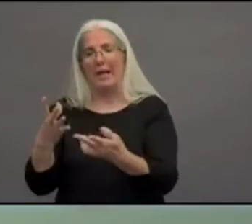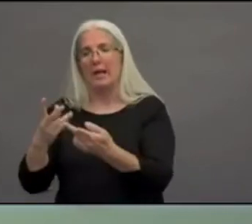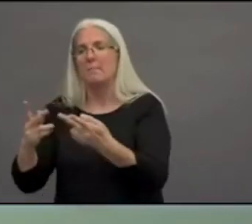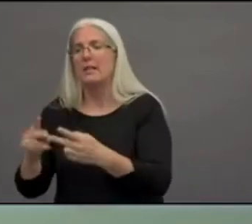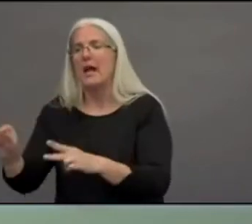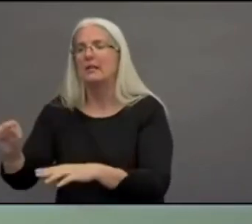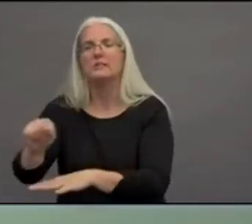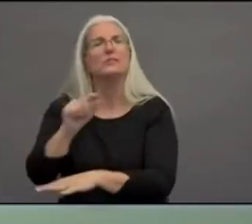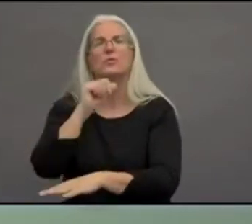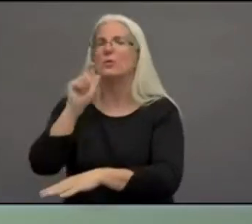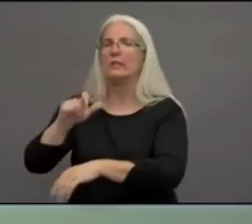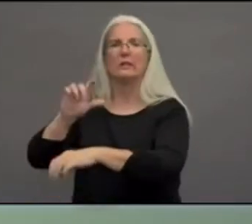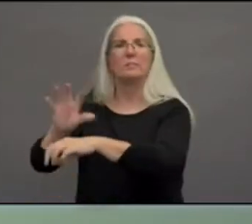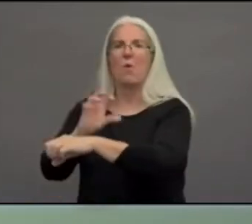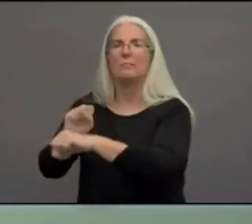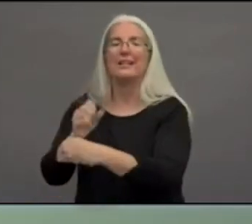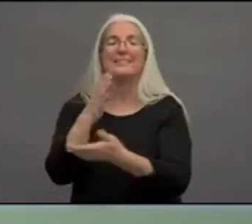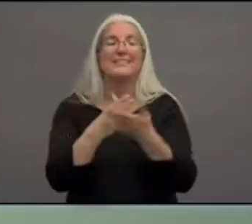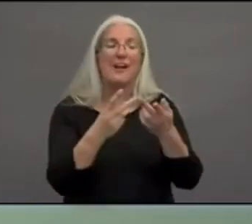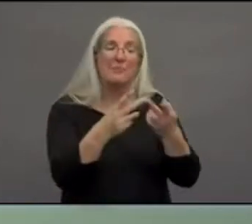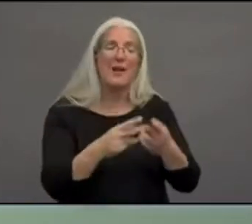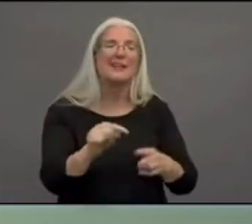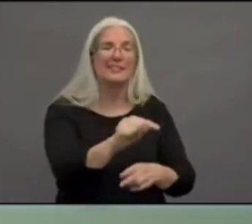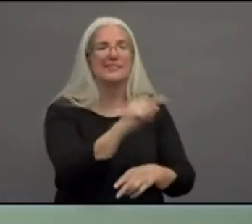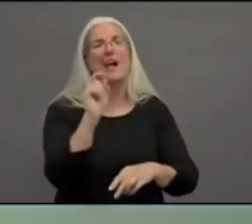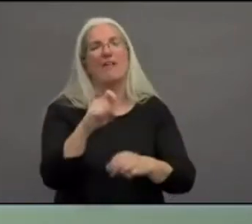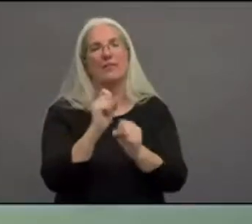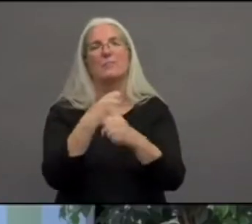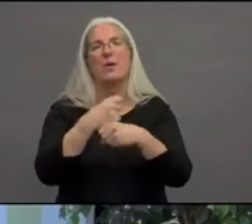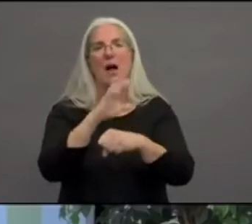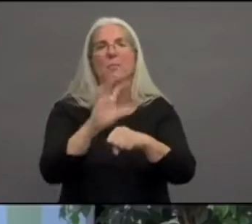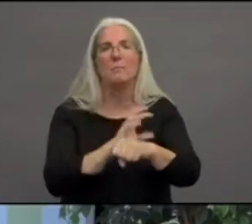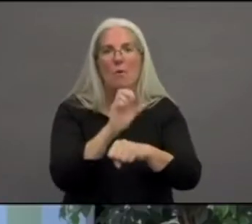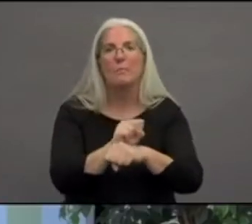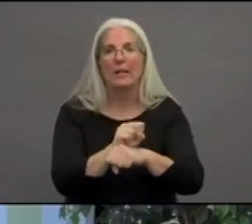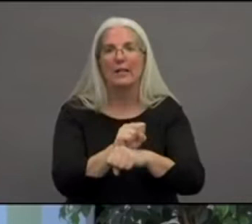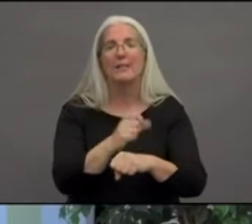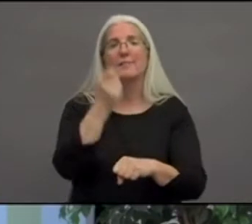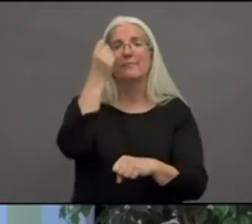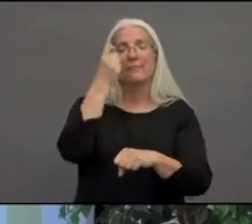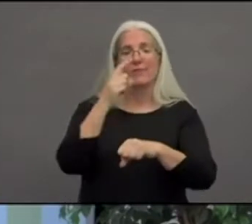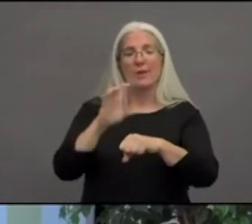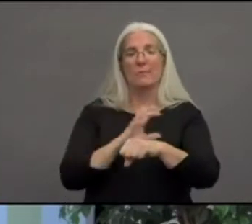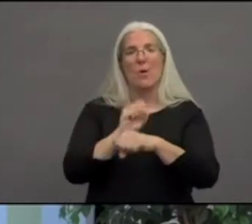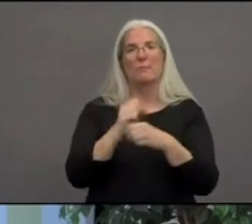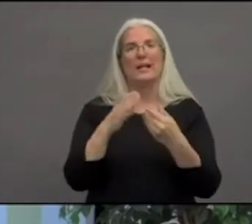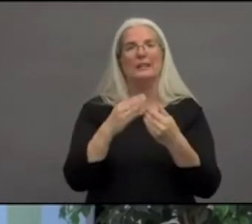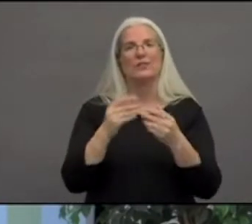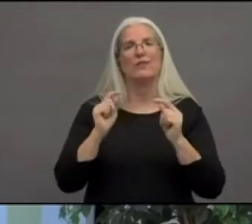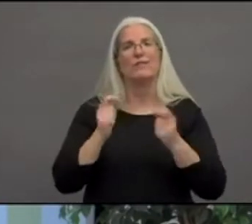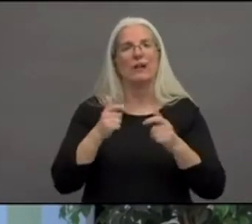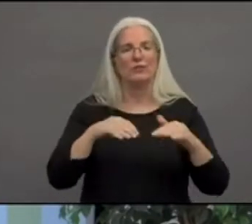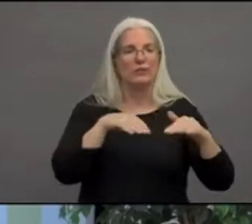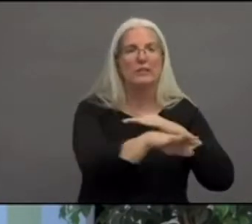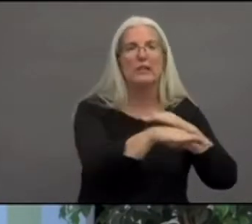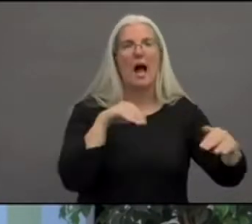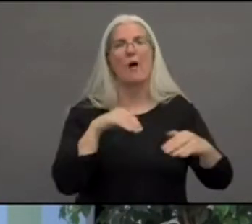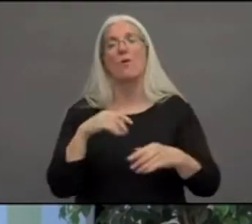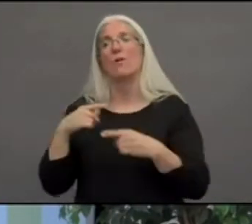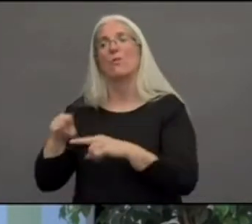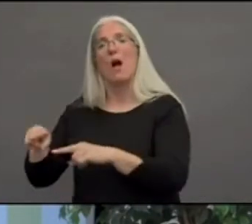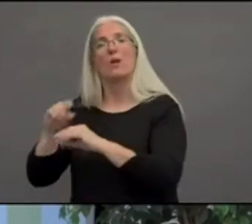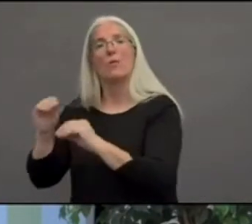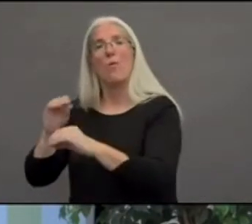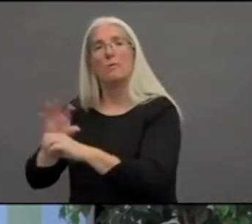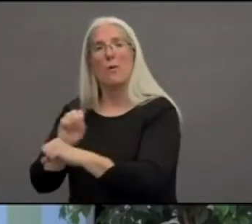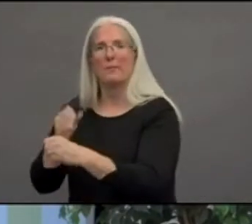actually for you to get in and out a lot more quickly. And yes, it is free. That was one of the questions. Is it actually free? Yes, it